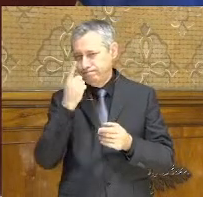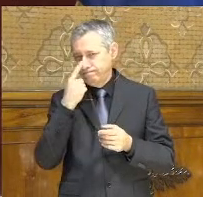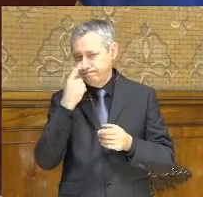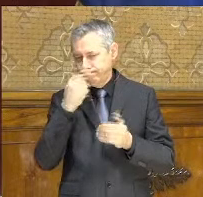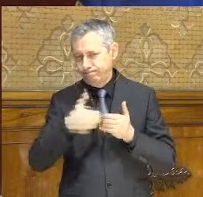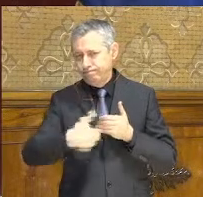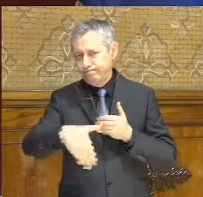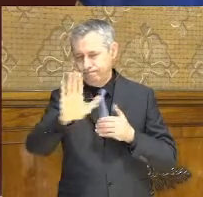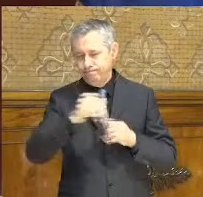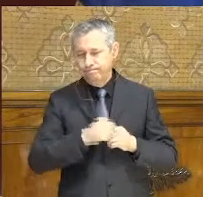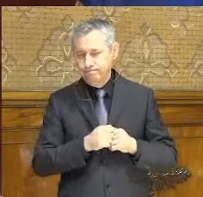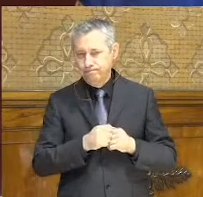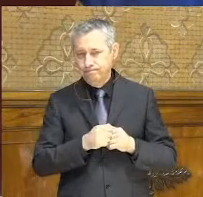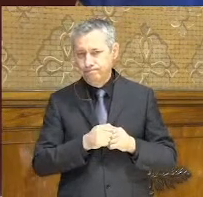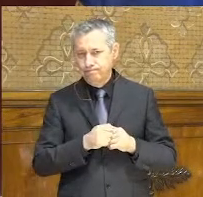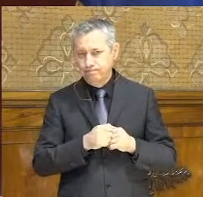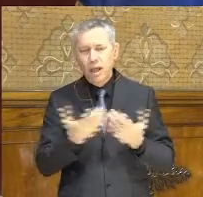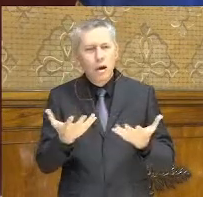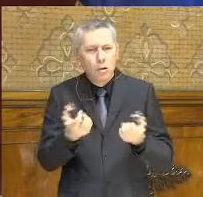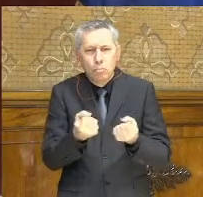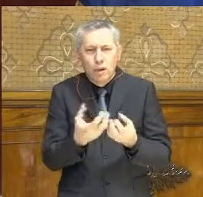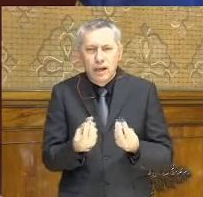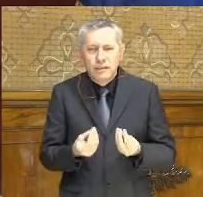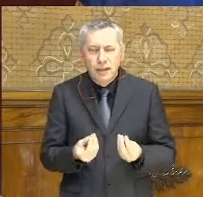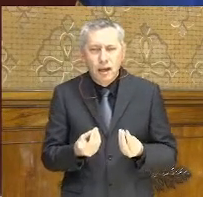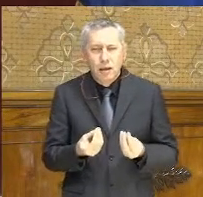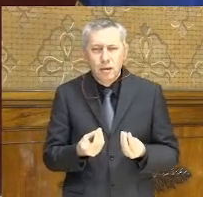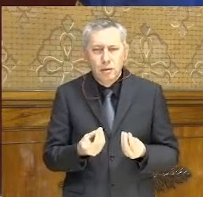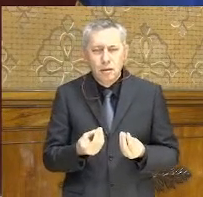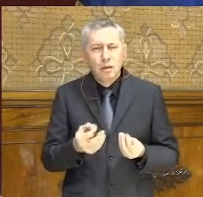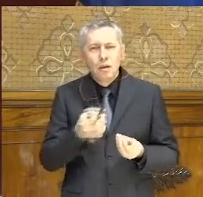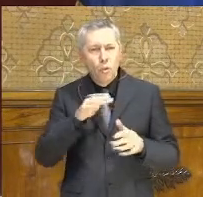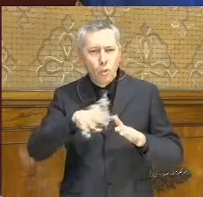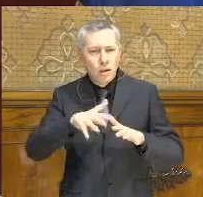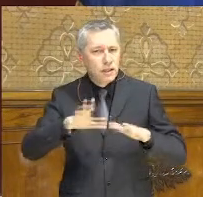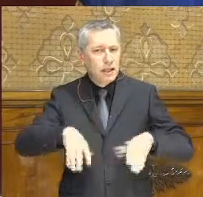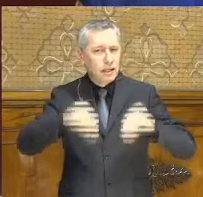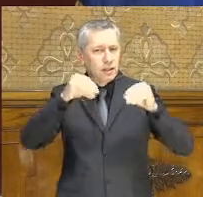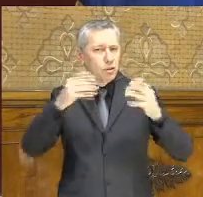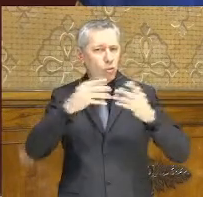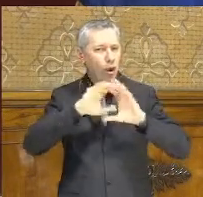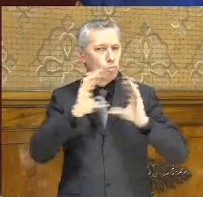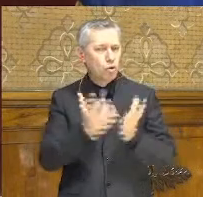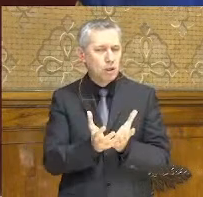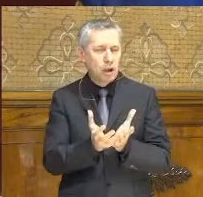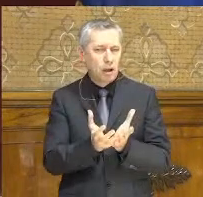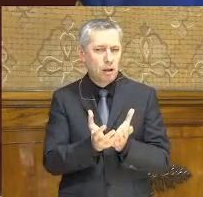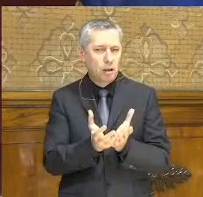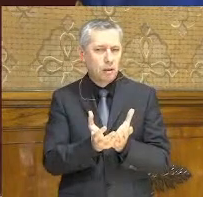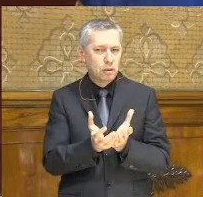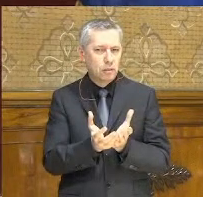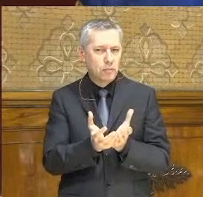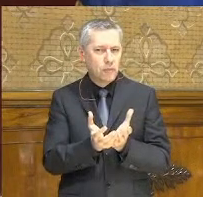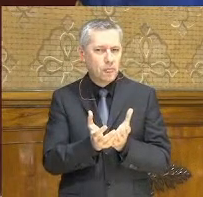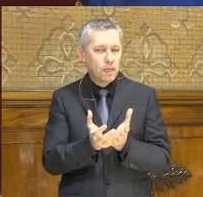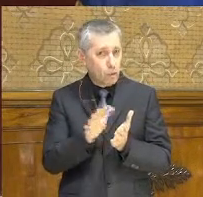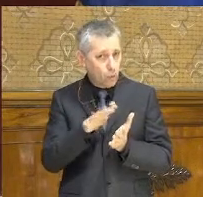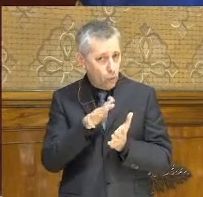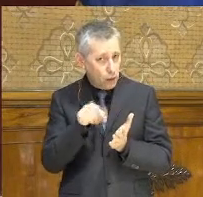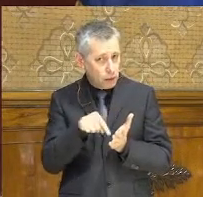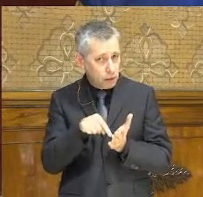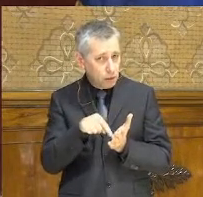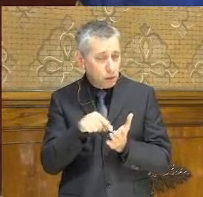we witnessing the beginnings of a worldwide war? He answers his own question in a very different way. In